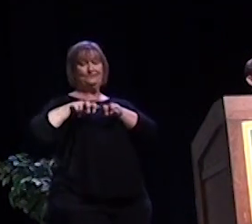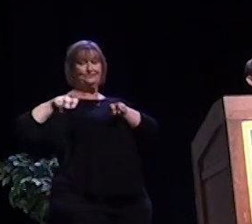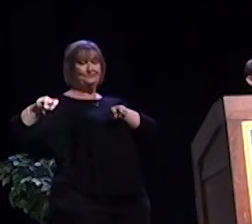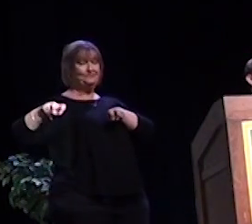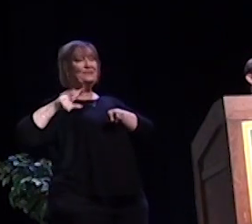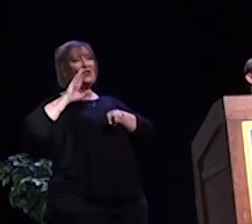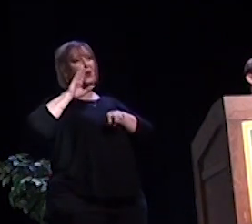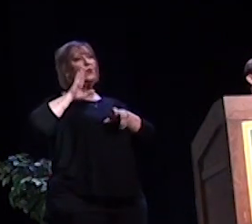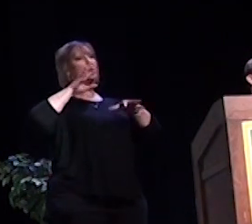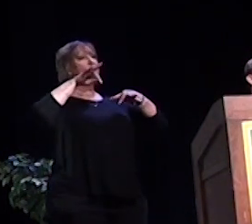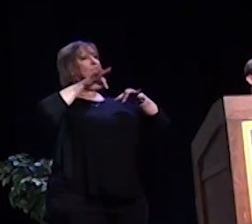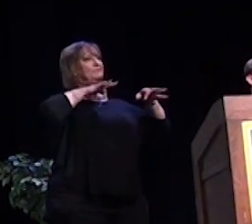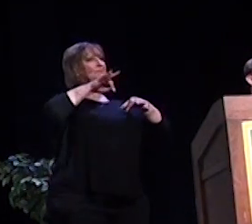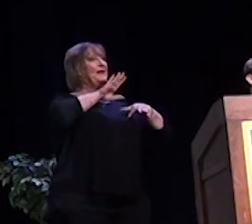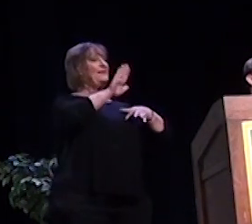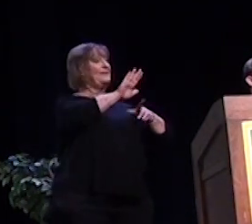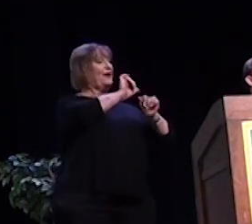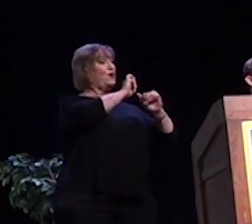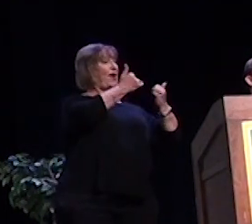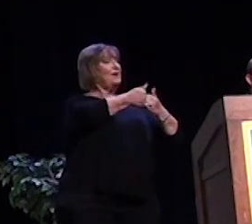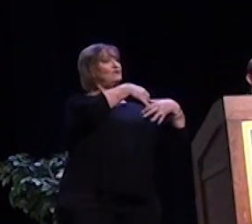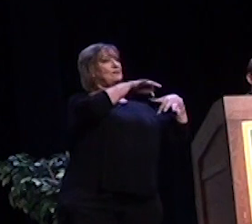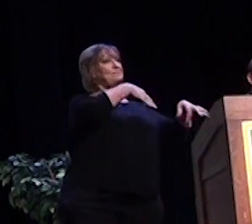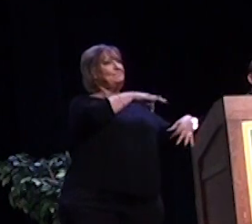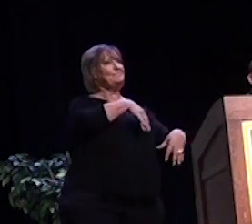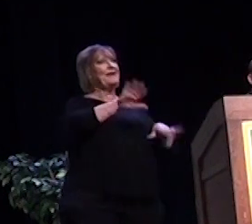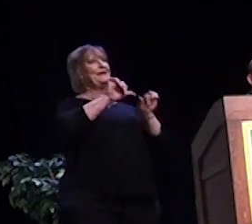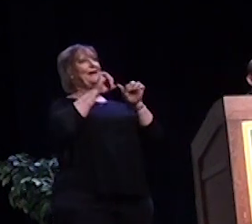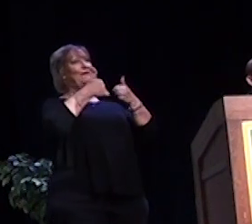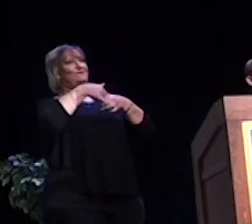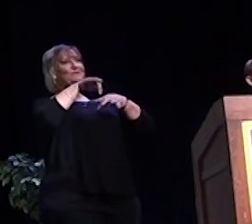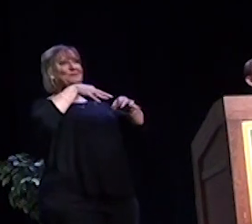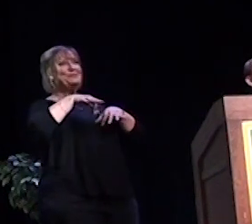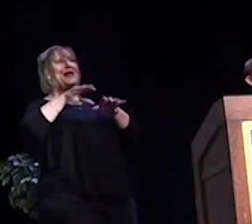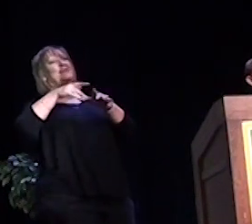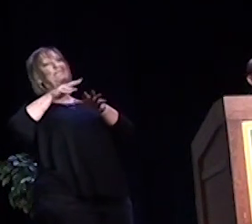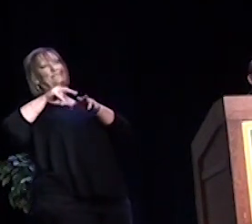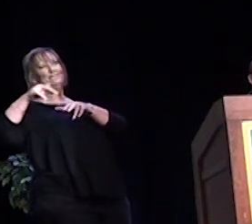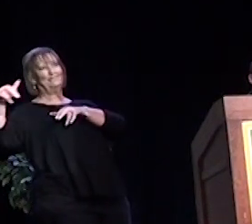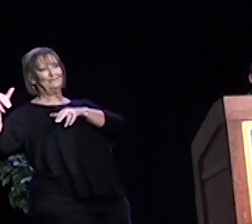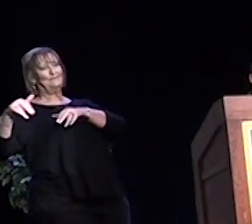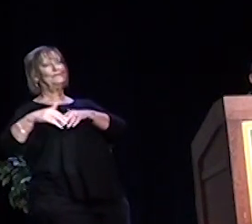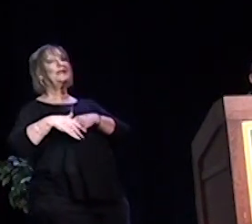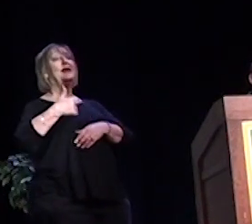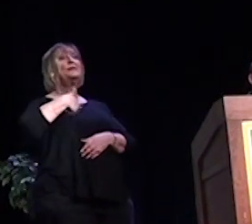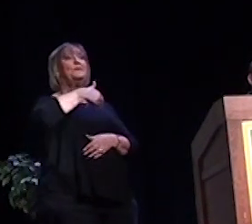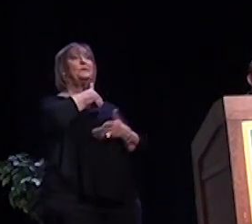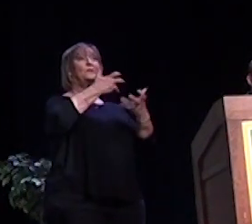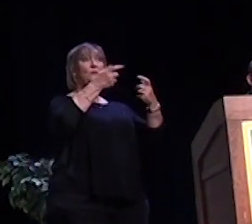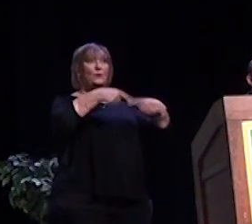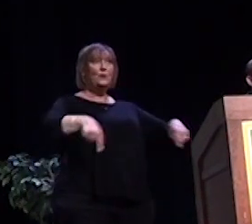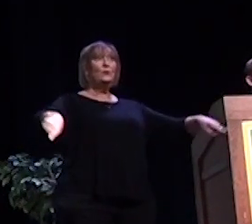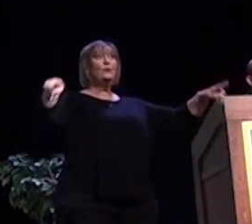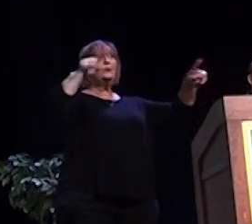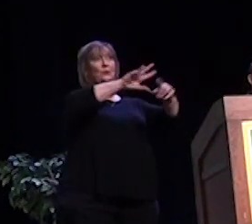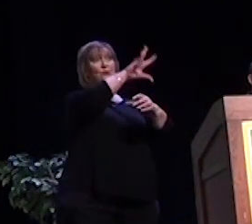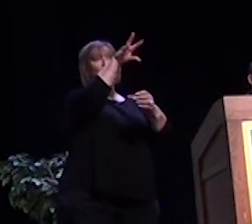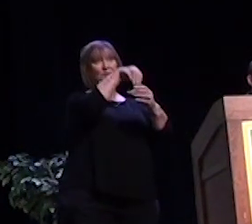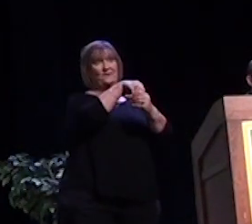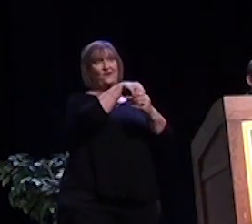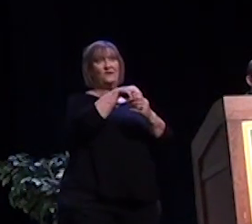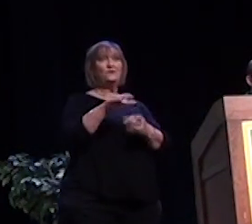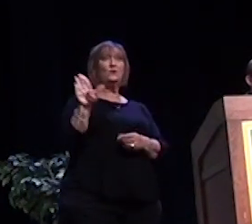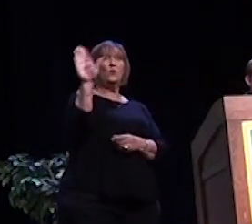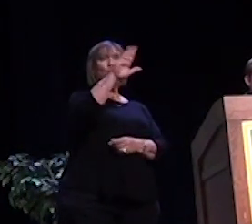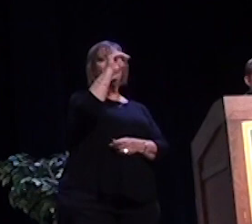introduce here in a second, tell us a little bit about what they do and the amazing work that they do in our community, but we want you all to be able to participate. So if you want to write down